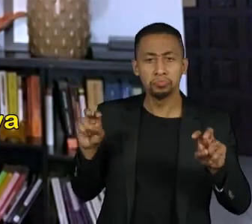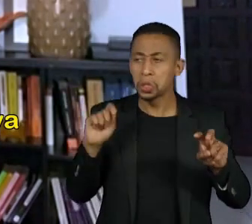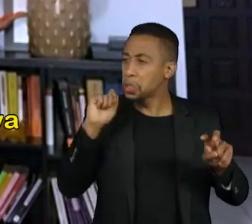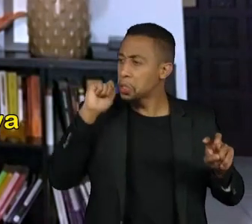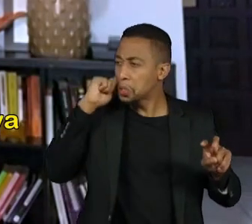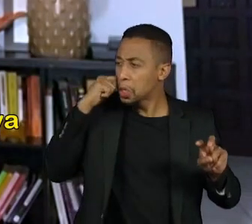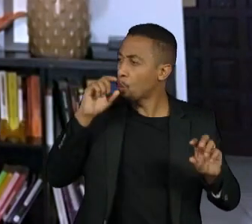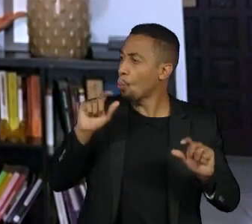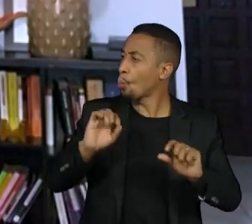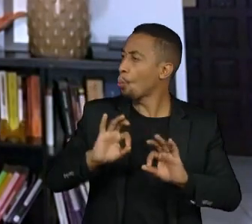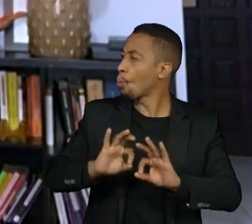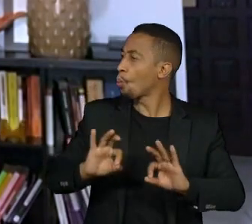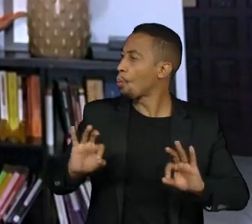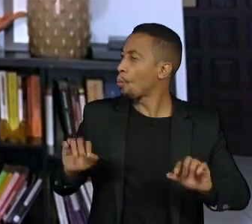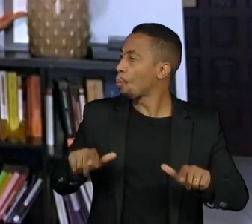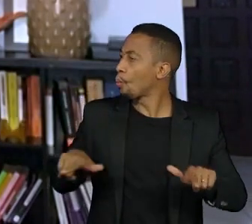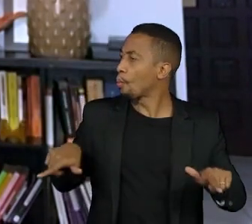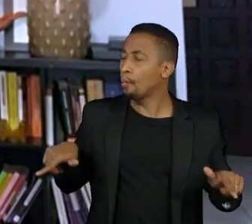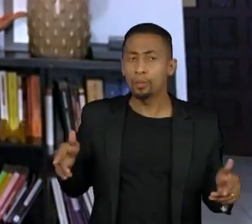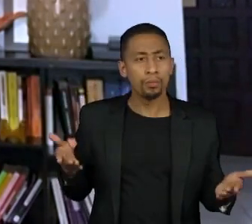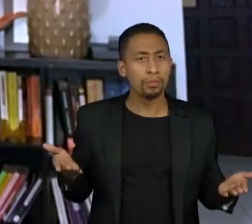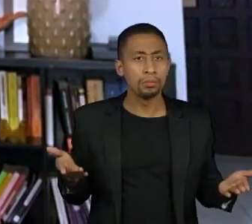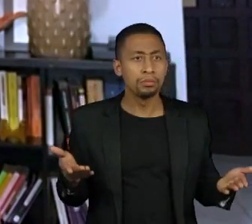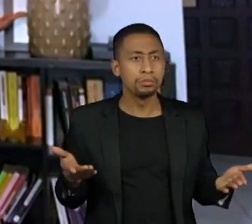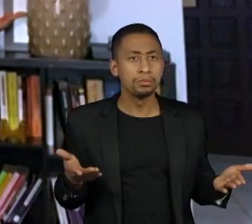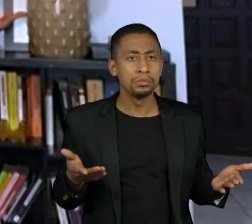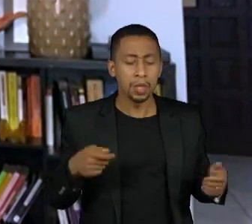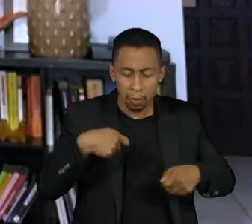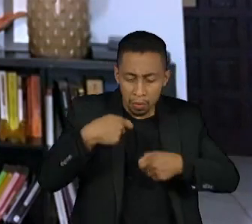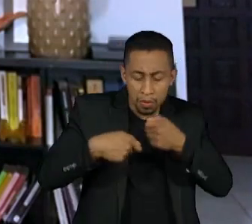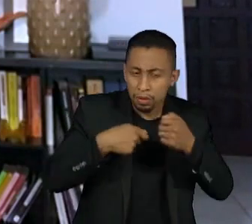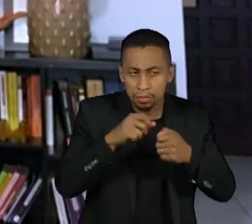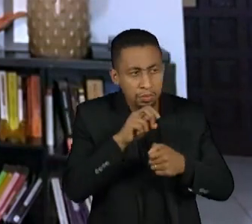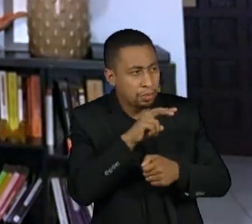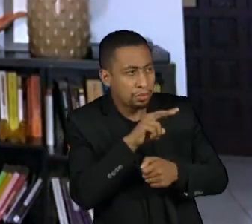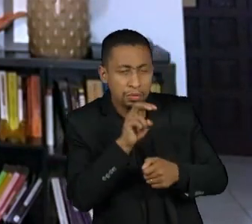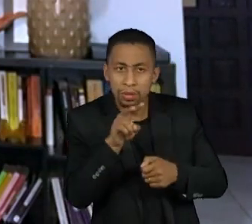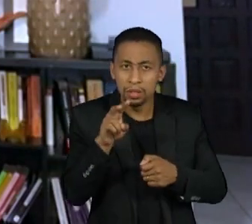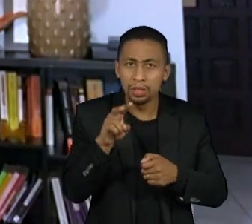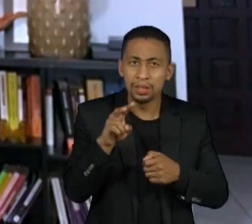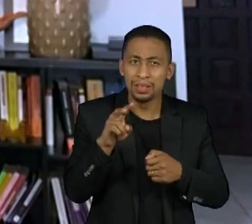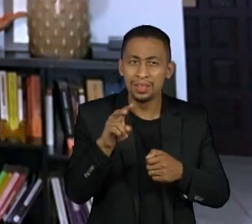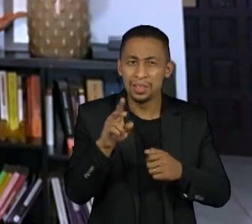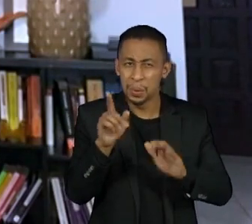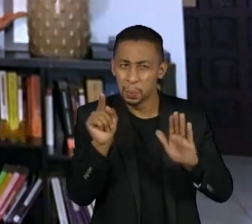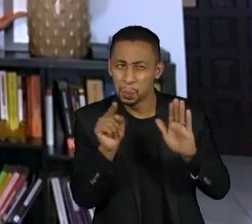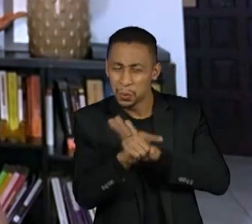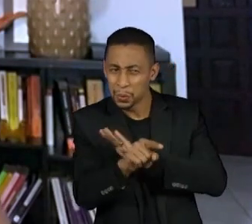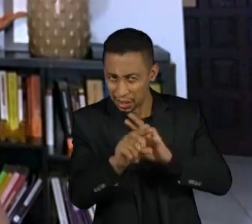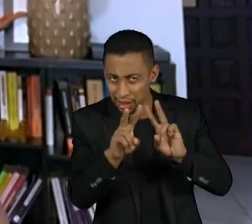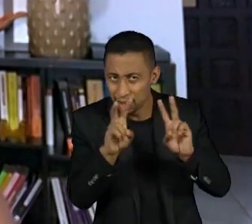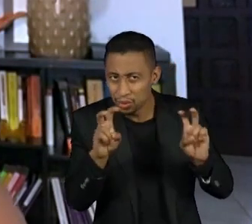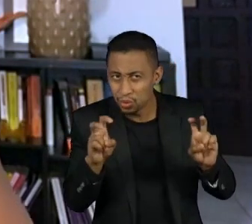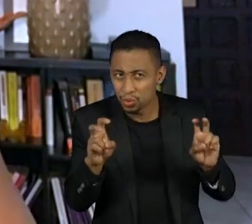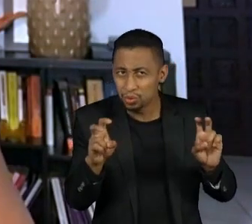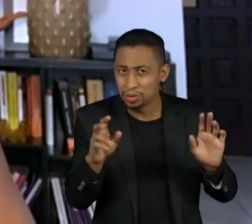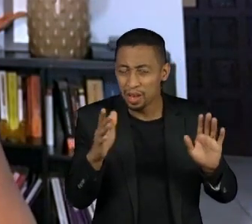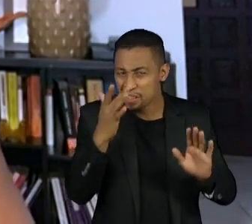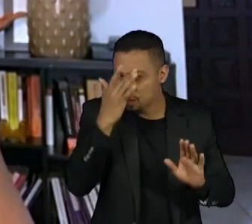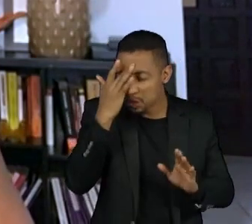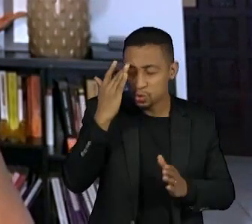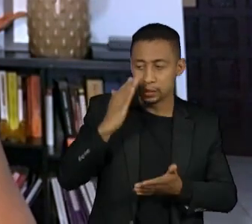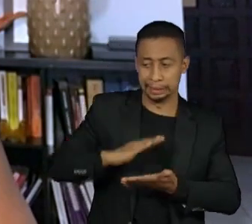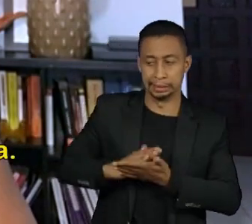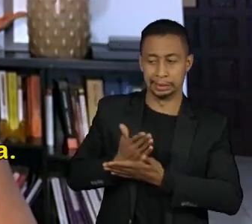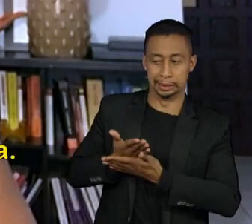Black Brazilians. And I also realized that asking questions about that made people